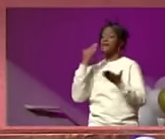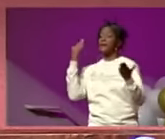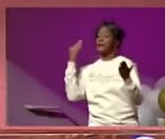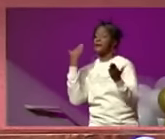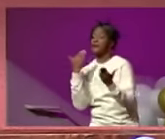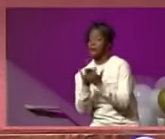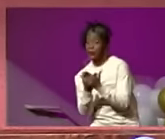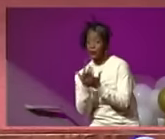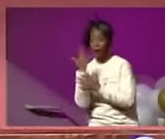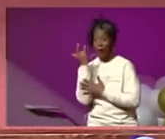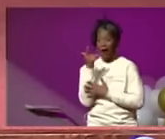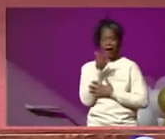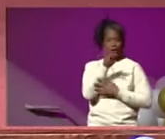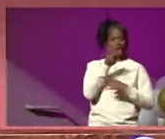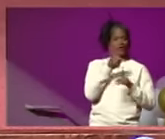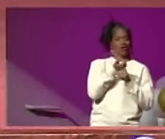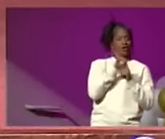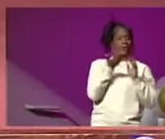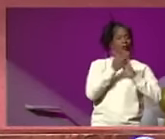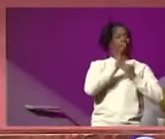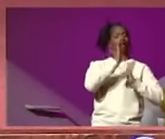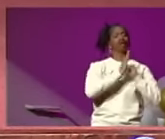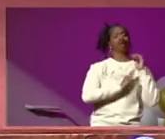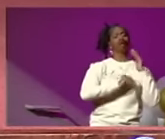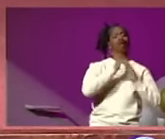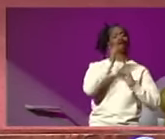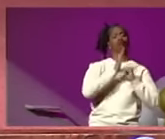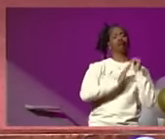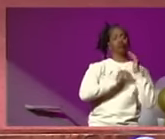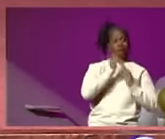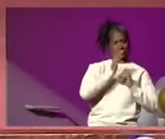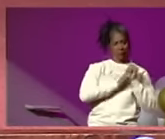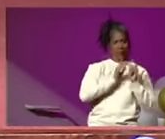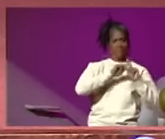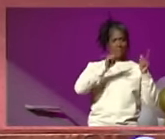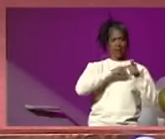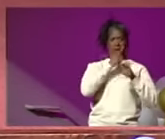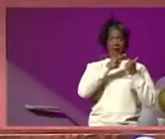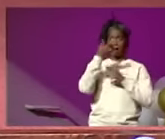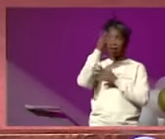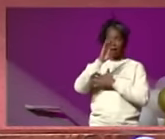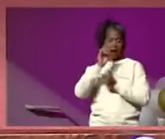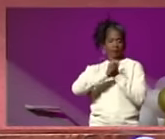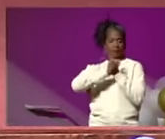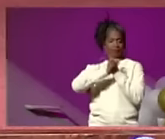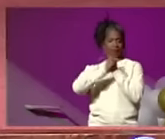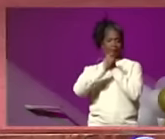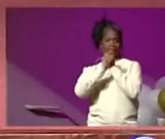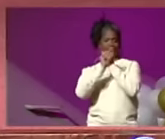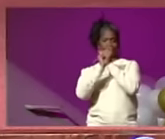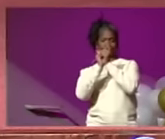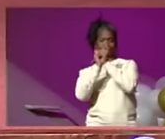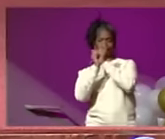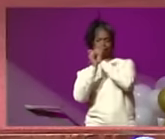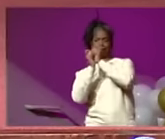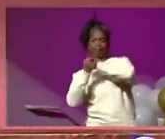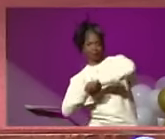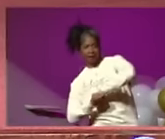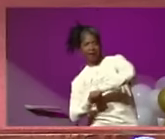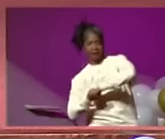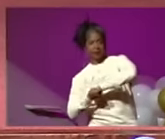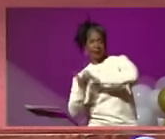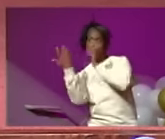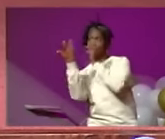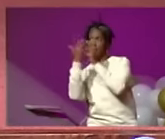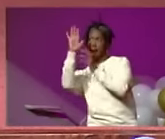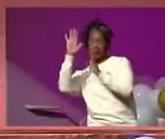gotten comfortable in is now setting you up for what God has designed for you. I'm still